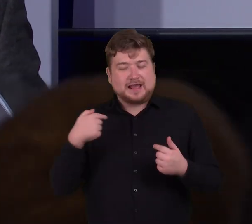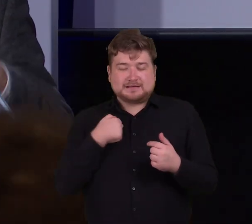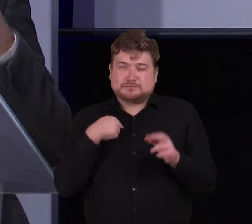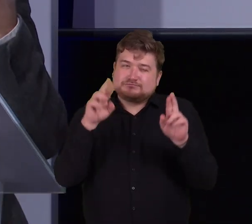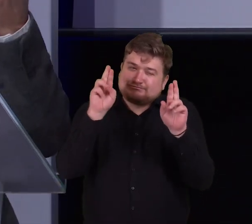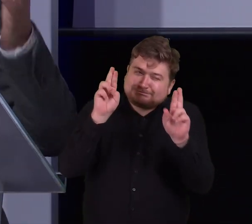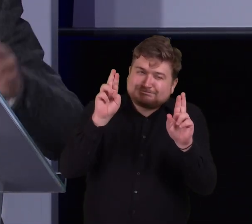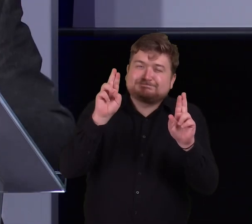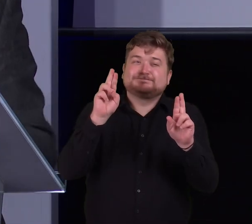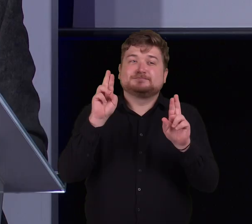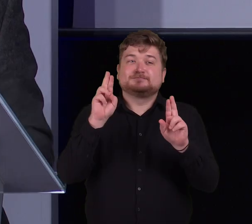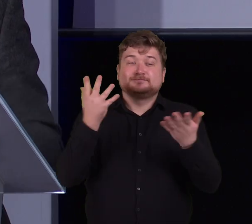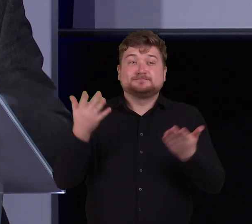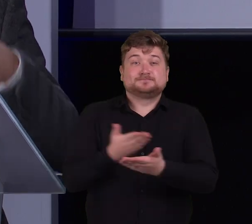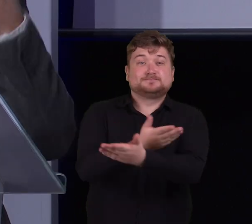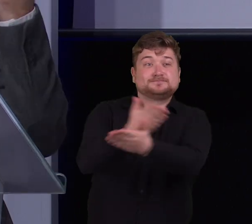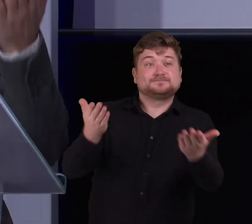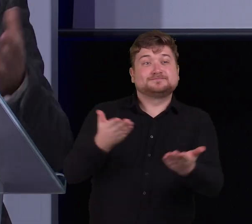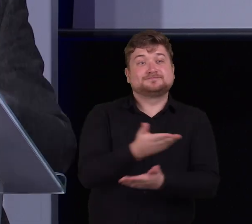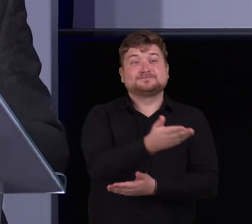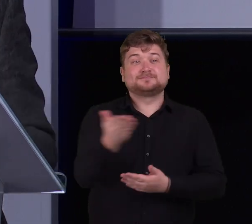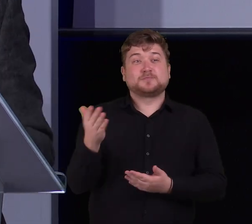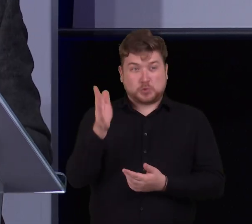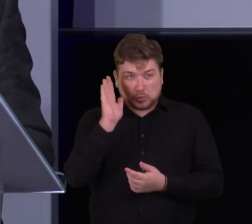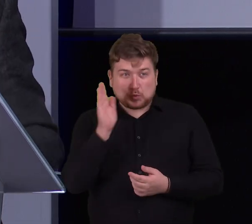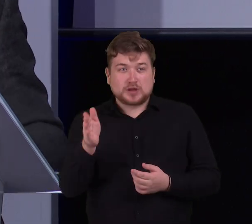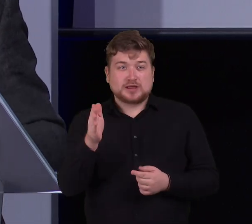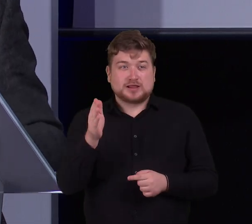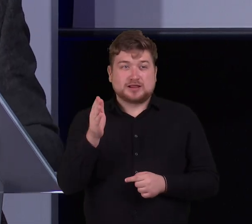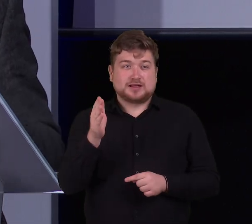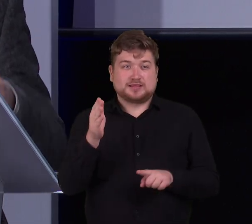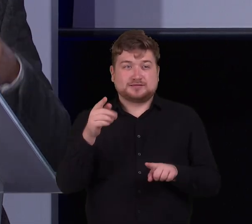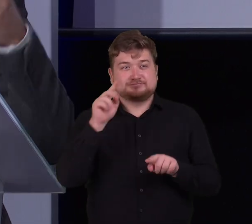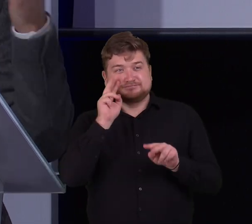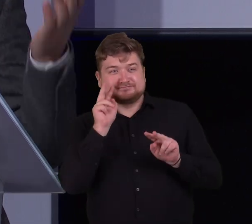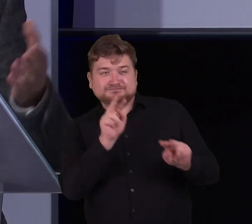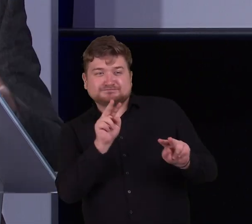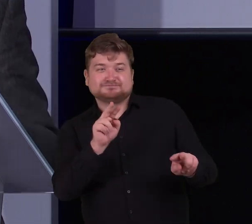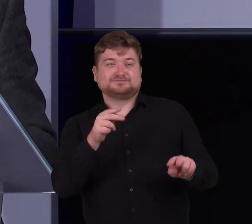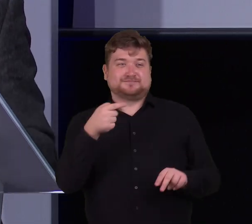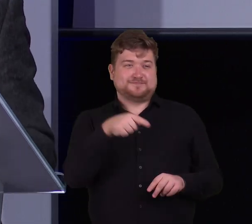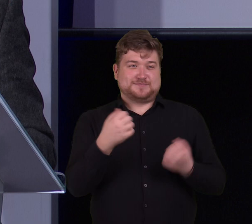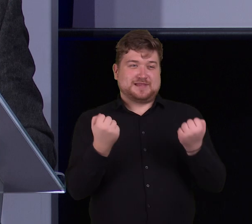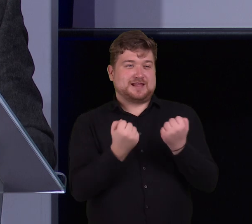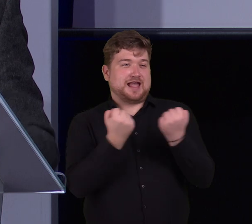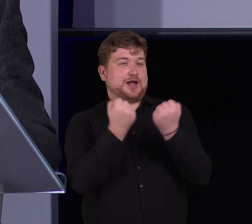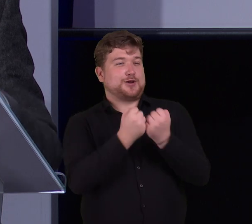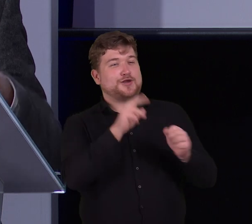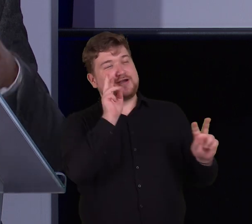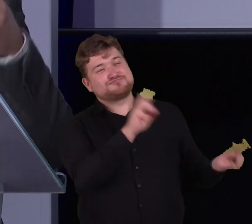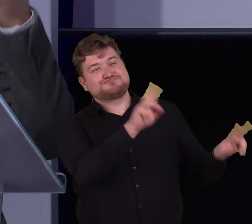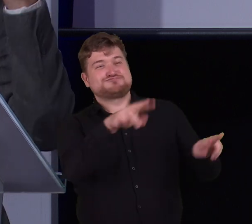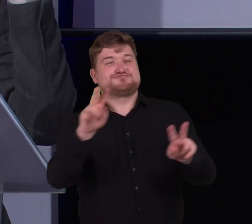you have to enjoy Kraków, but you also, of course, welcome to visit Warsaw if you will find the time after